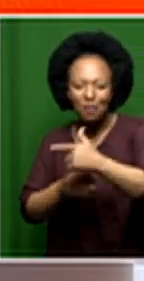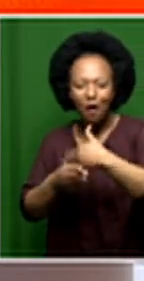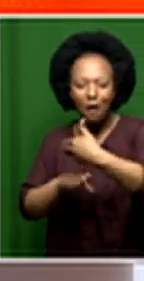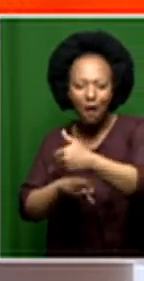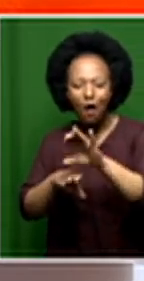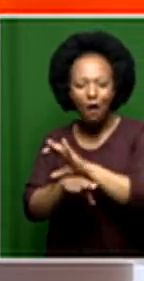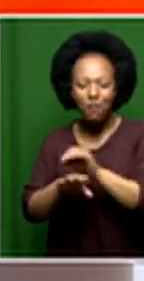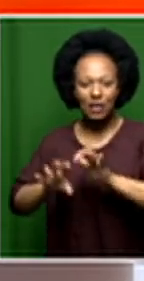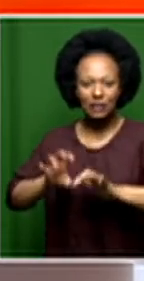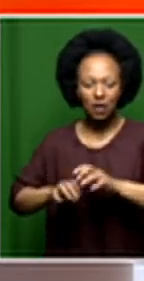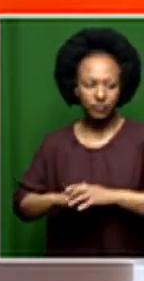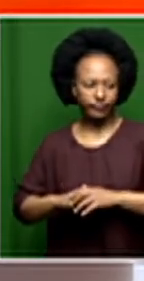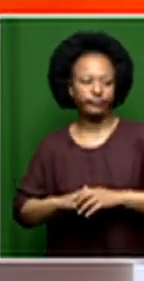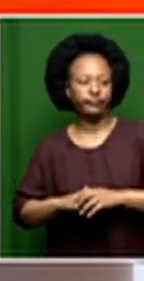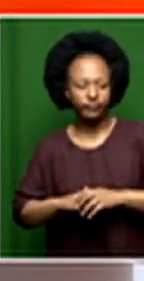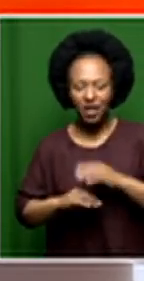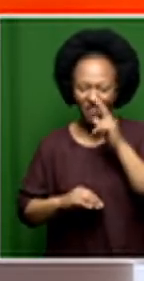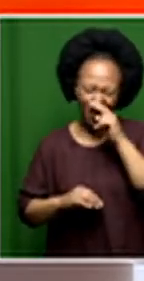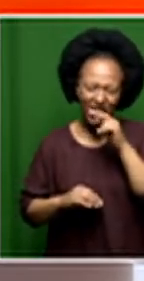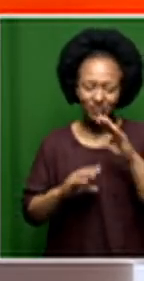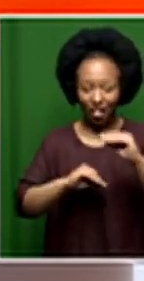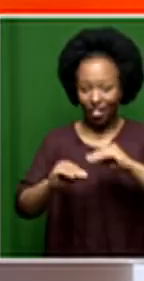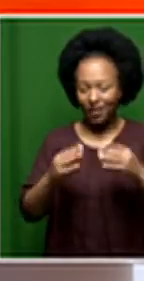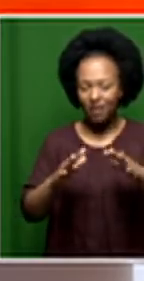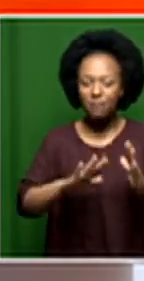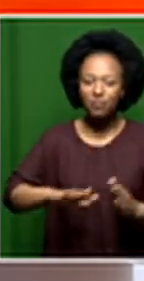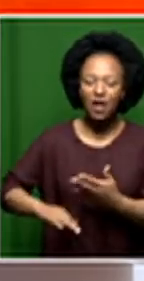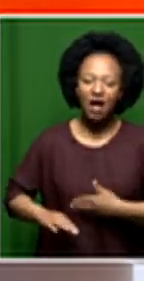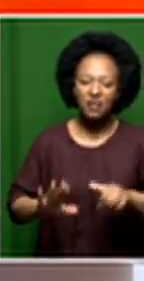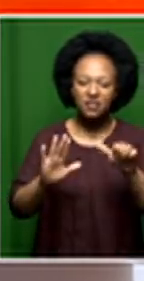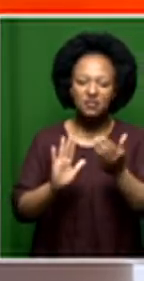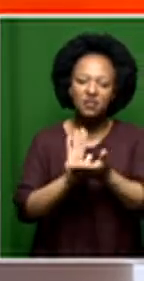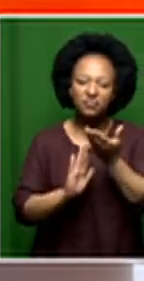then there's big trouble. It's good fun. It is good fun. All right, so there we go. 6:30, let's get into your news headlines now.